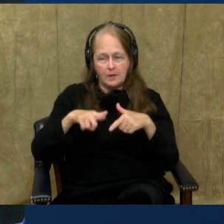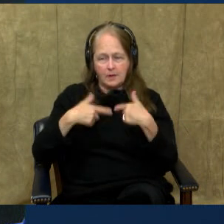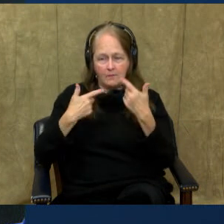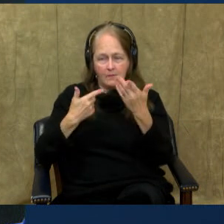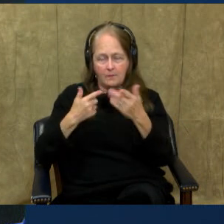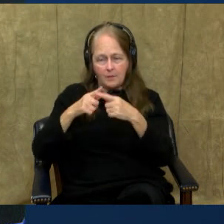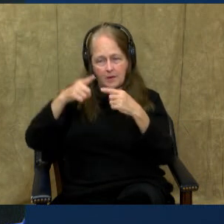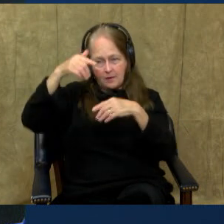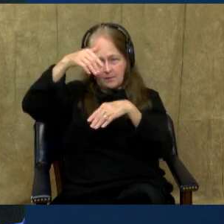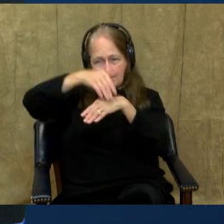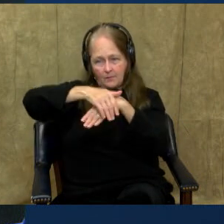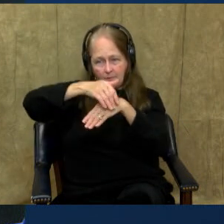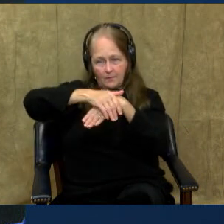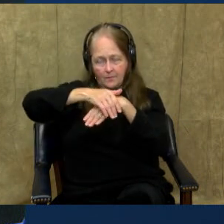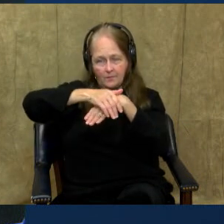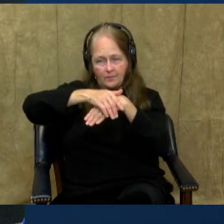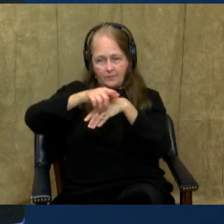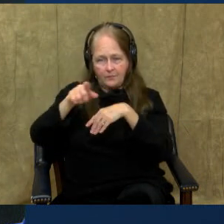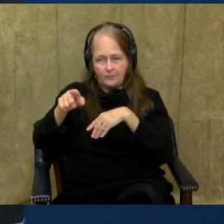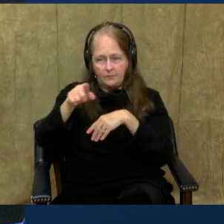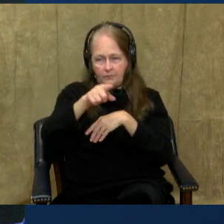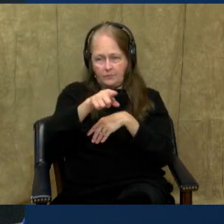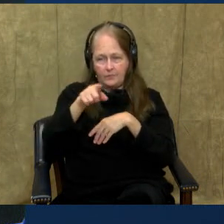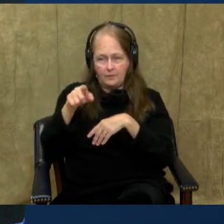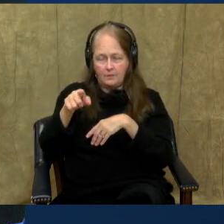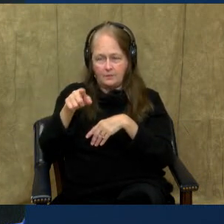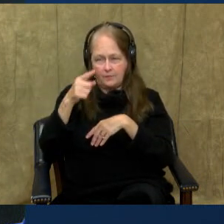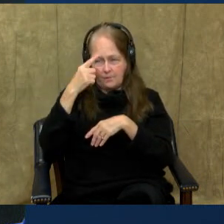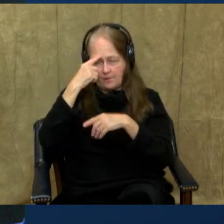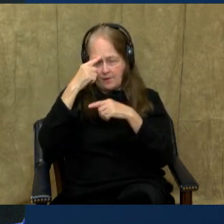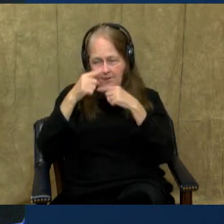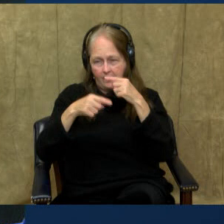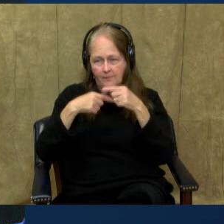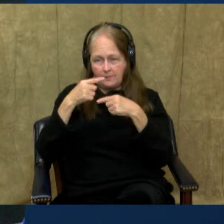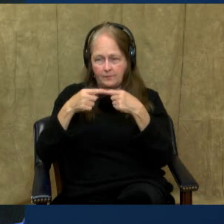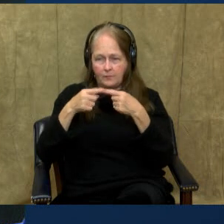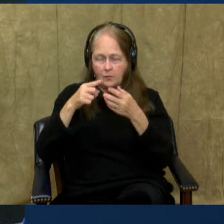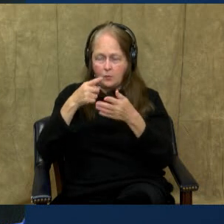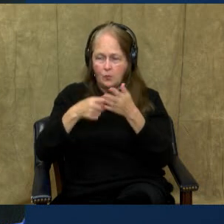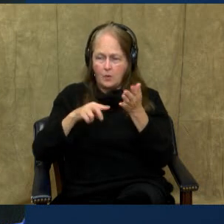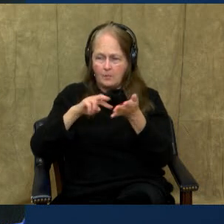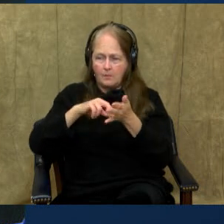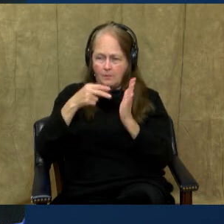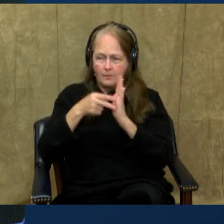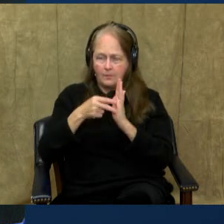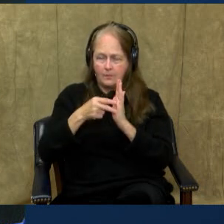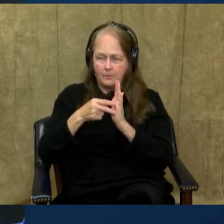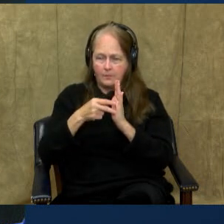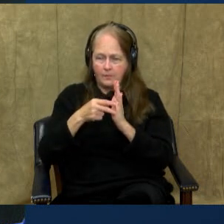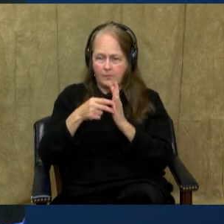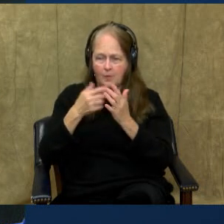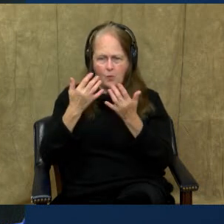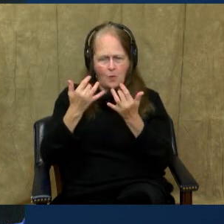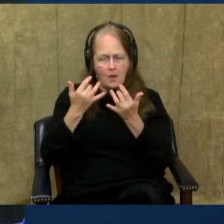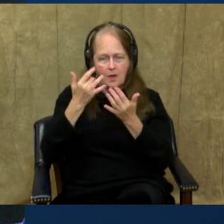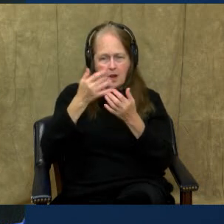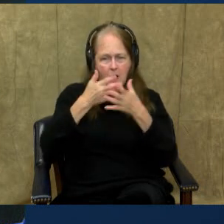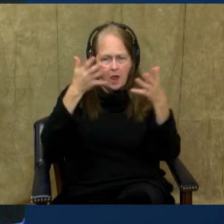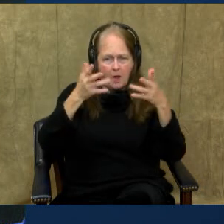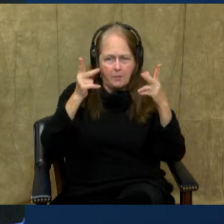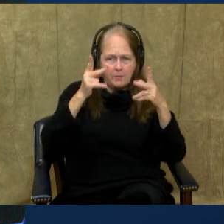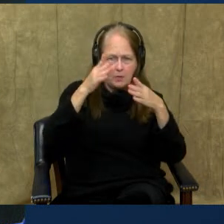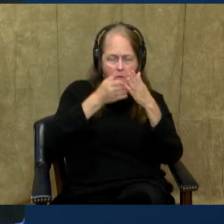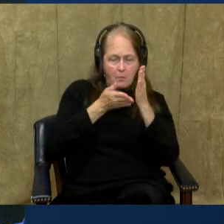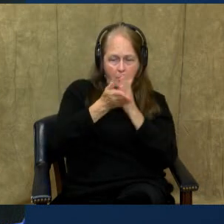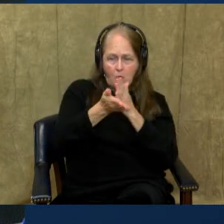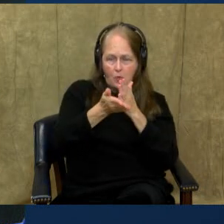night. Okay, I want you to think about what this means and what accounts for this. Okay, so